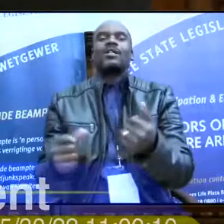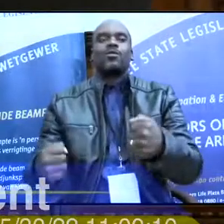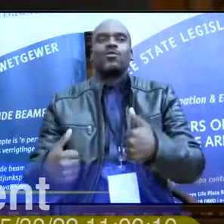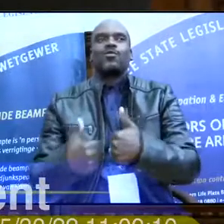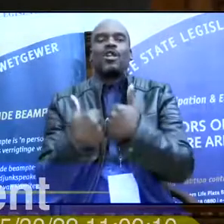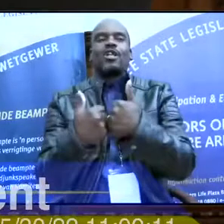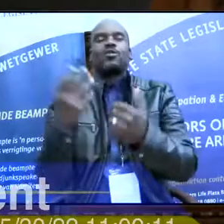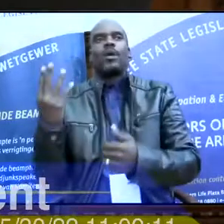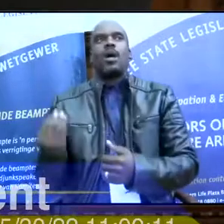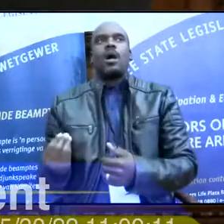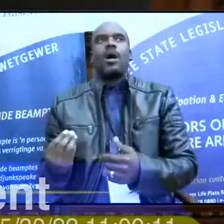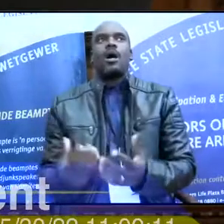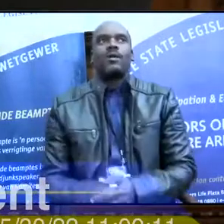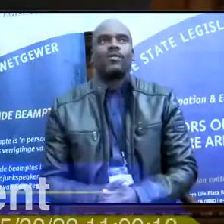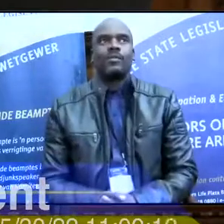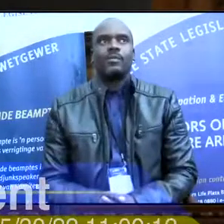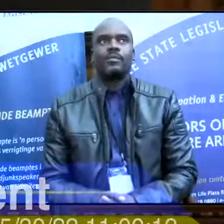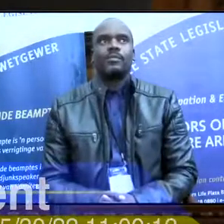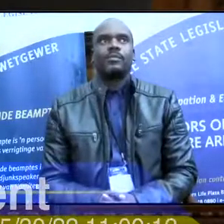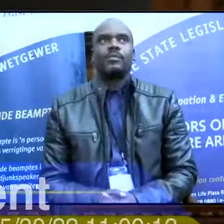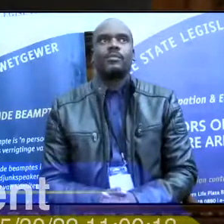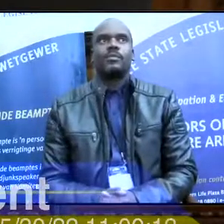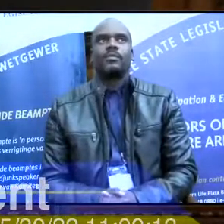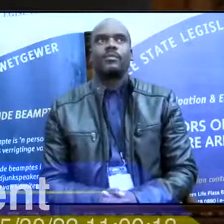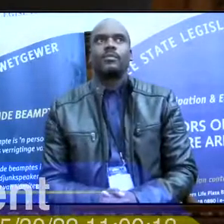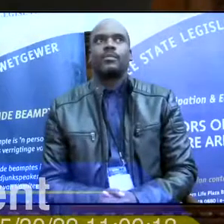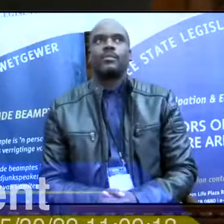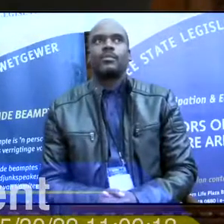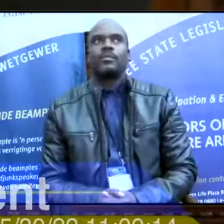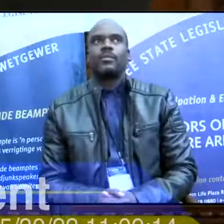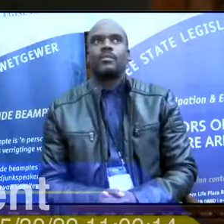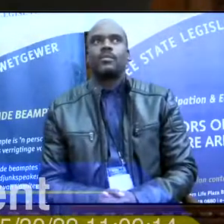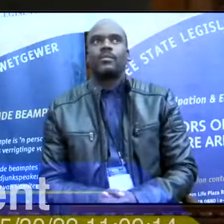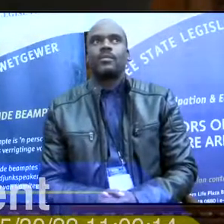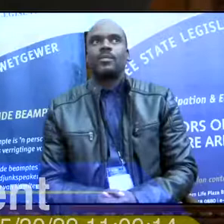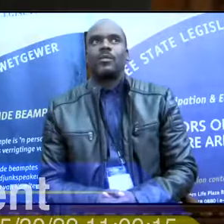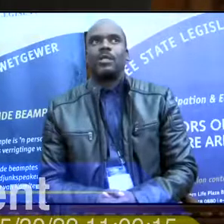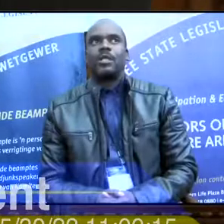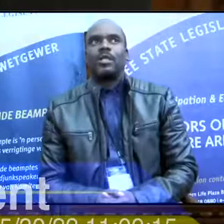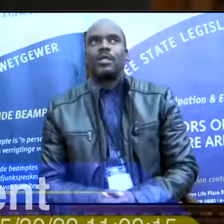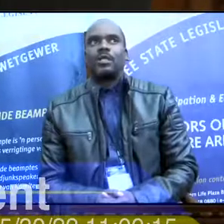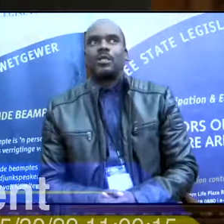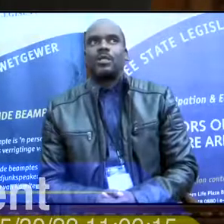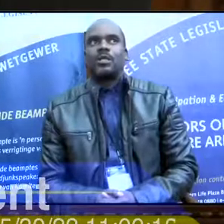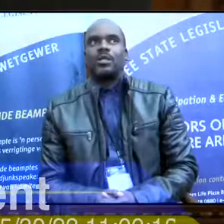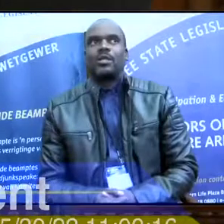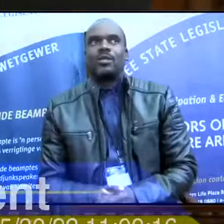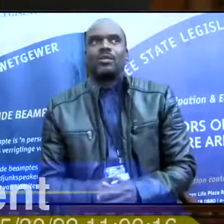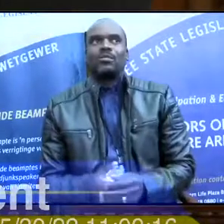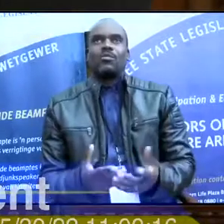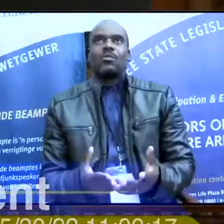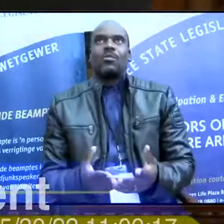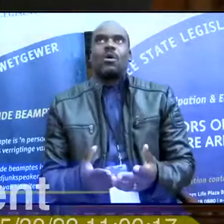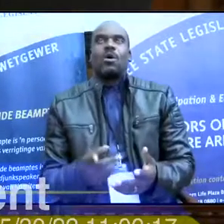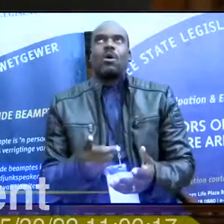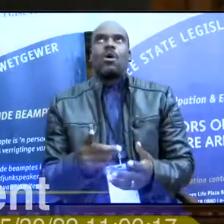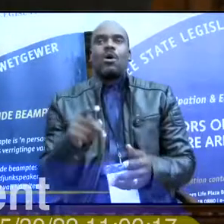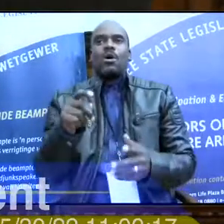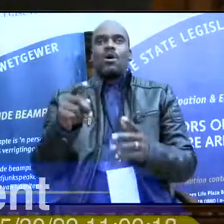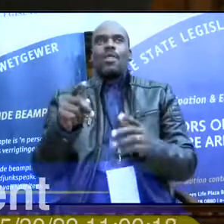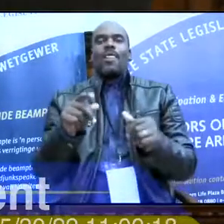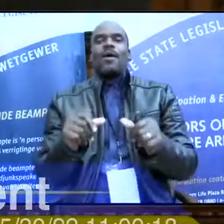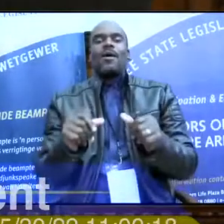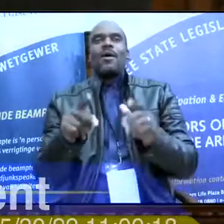we had required during the time under workforce implications uh honorable program director the